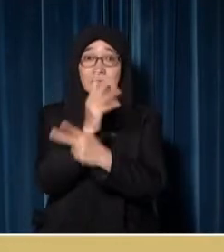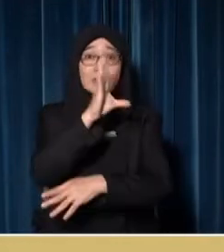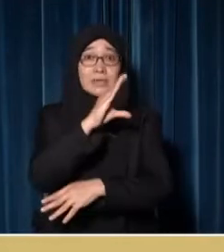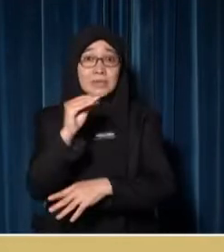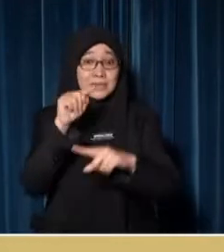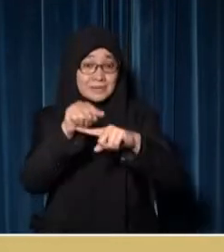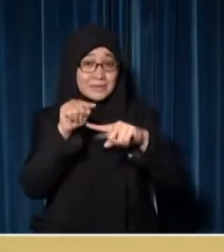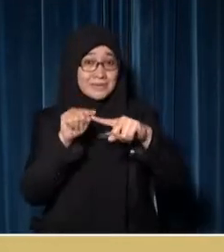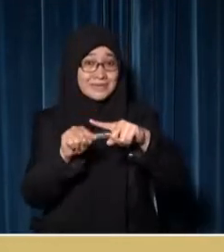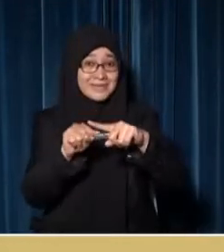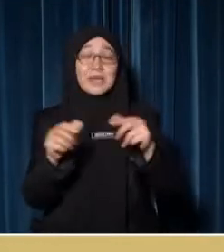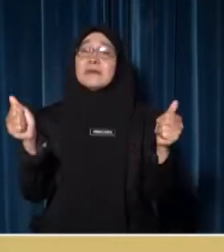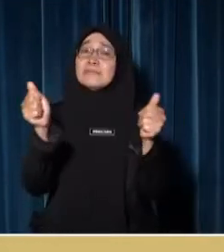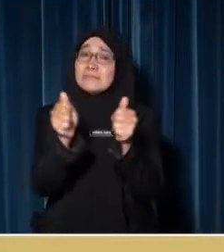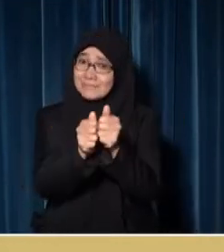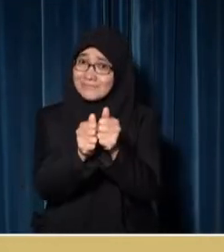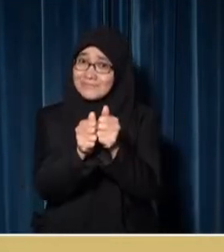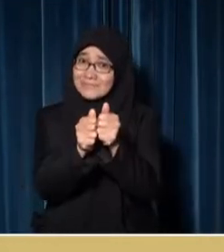and division together.